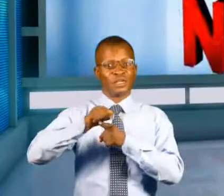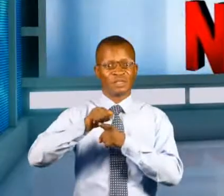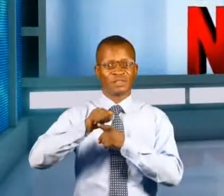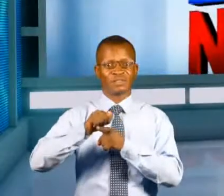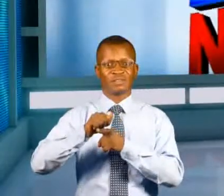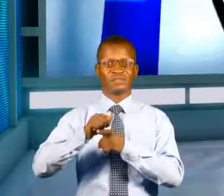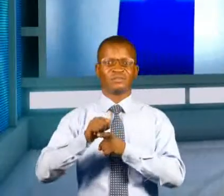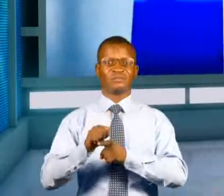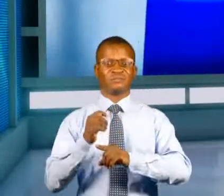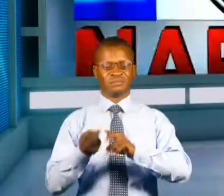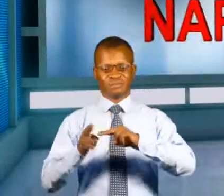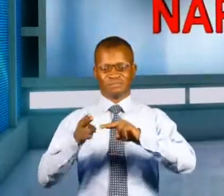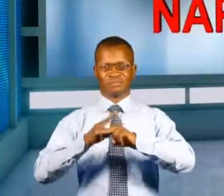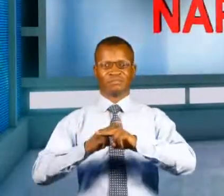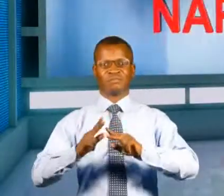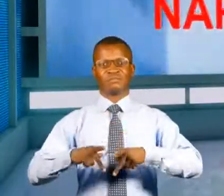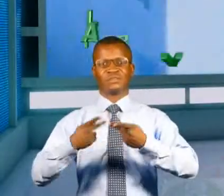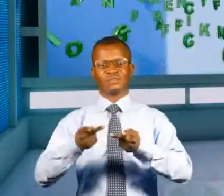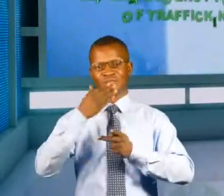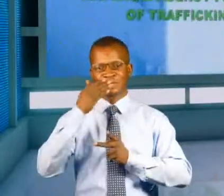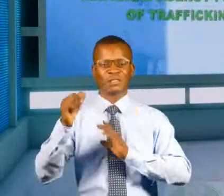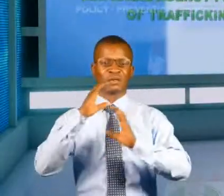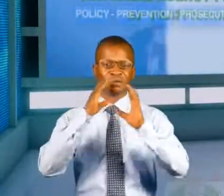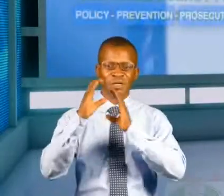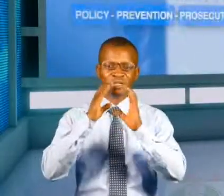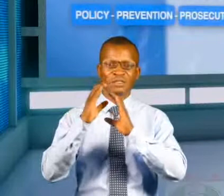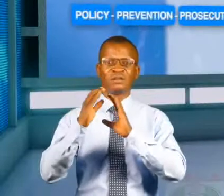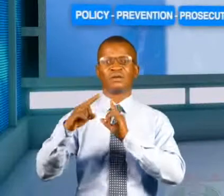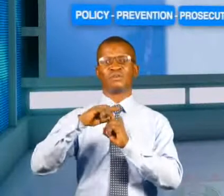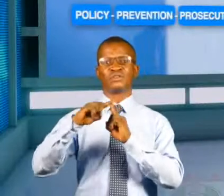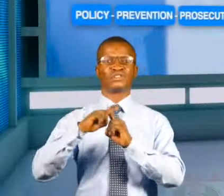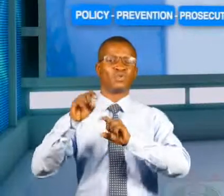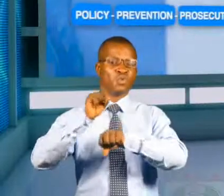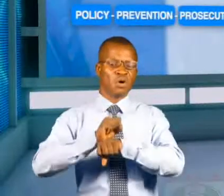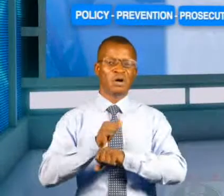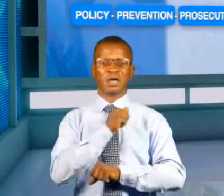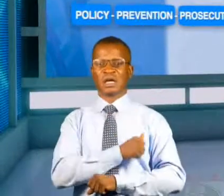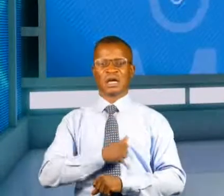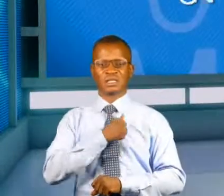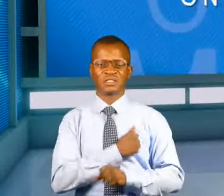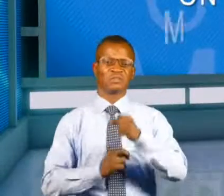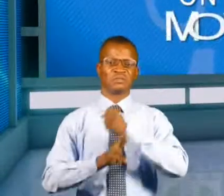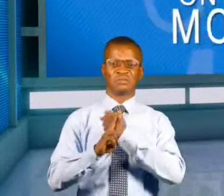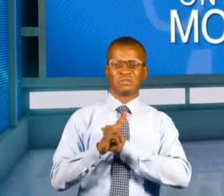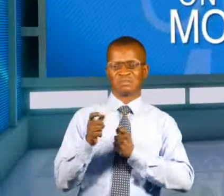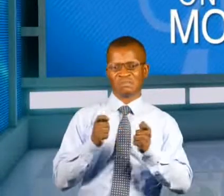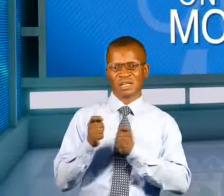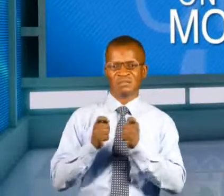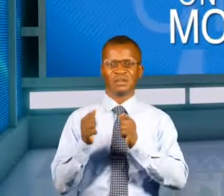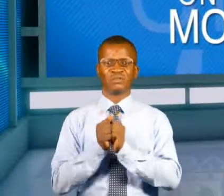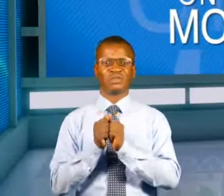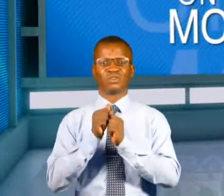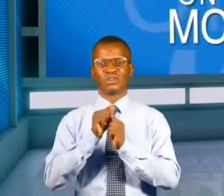Training ensures better and increased productivity, better communication, positive work attitude, risk acceptance,